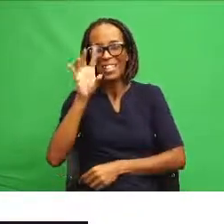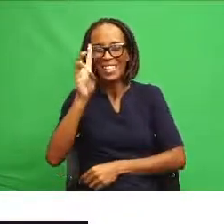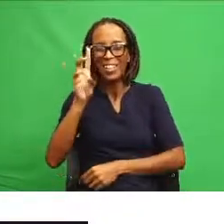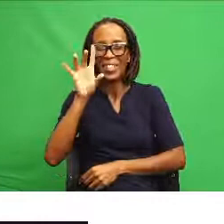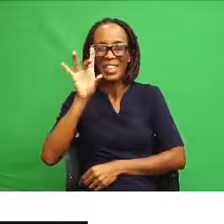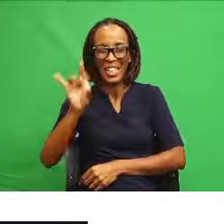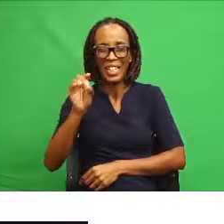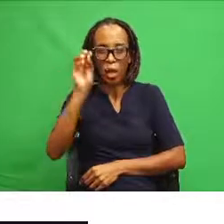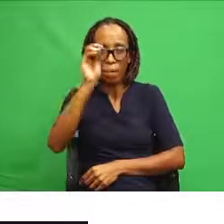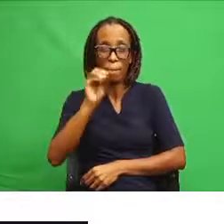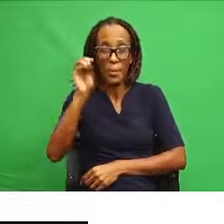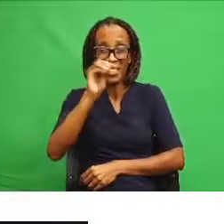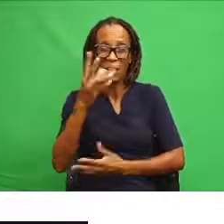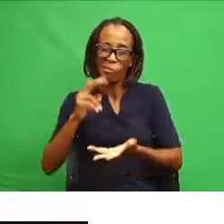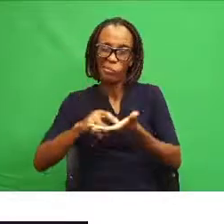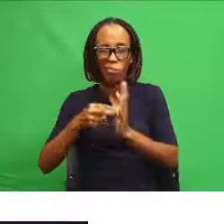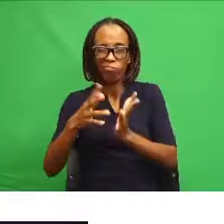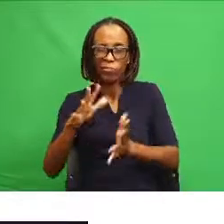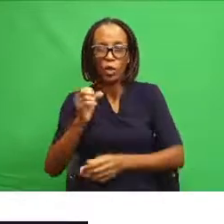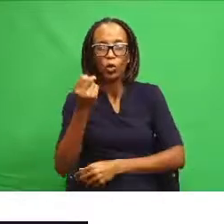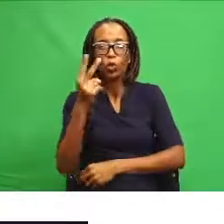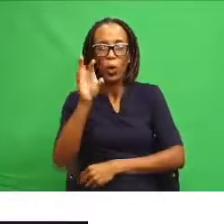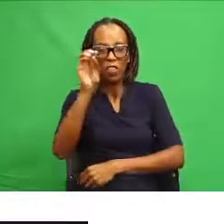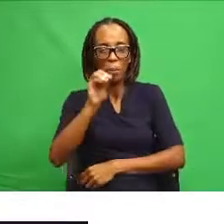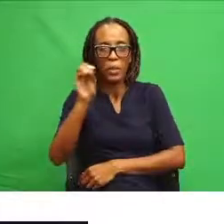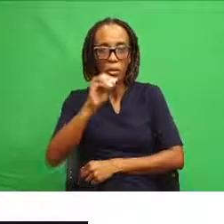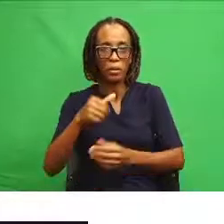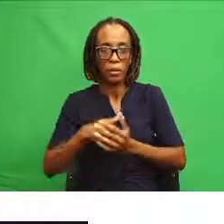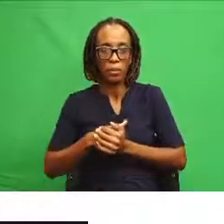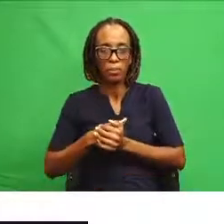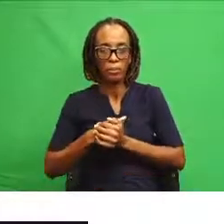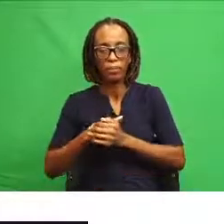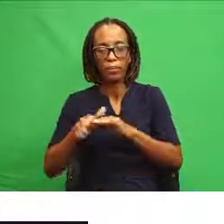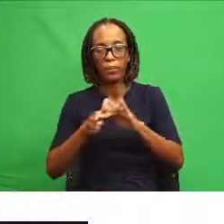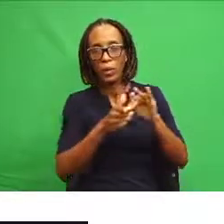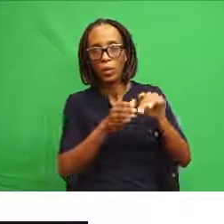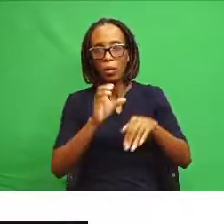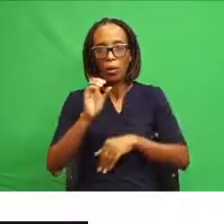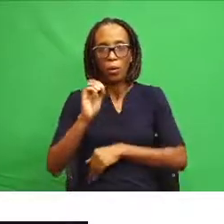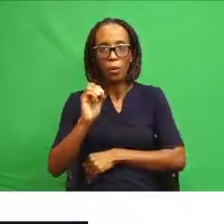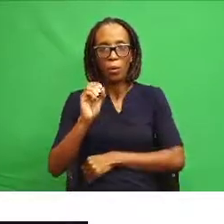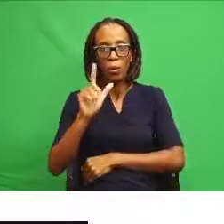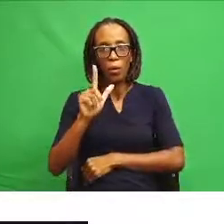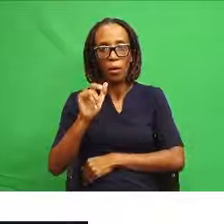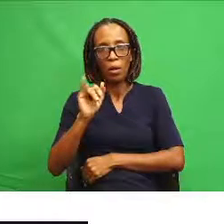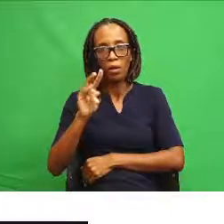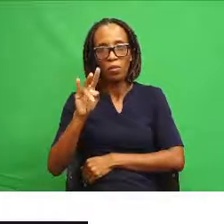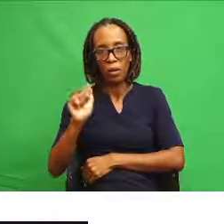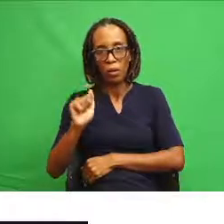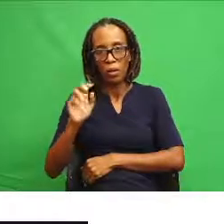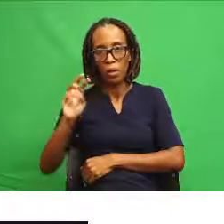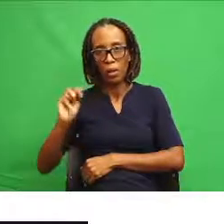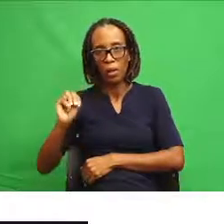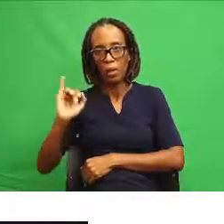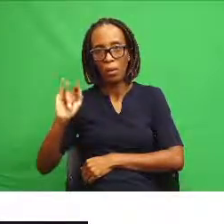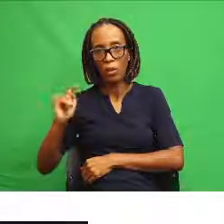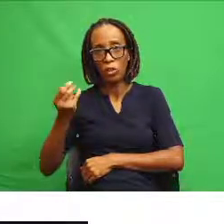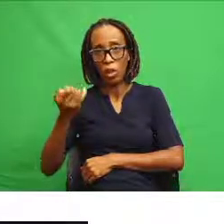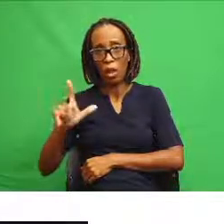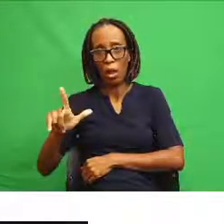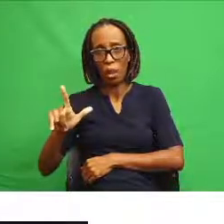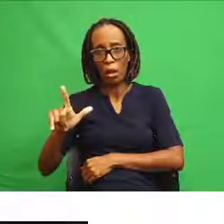11.78%, so 12% more or less. Olivia Mitchell and Anna Marie Lusardi, in their